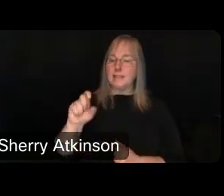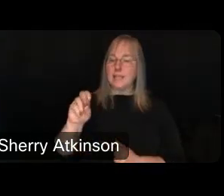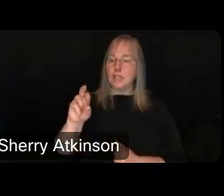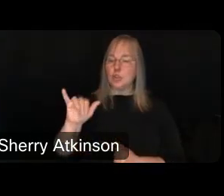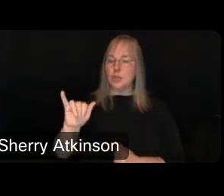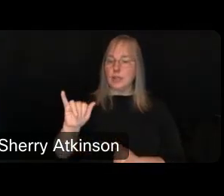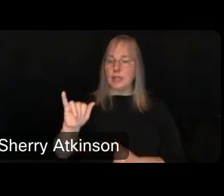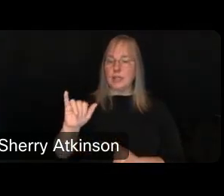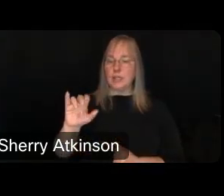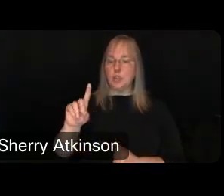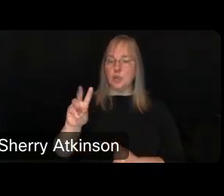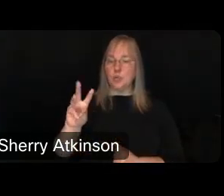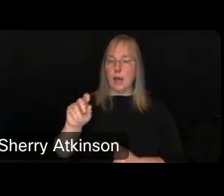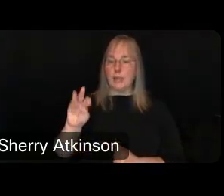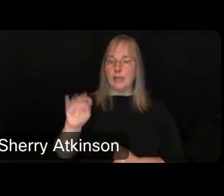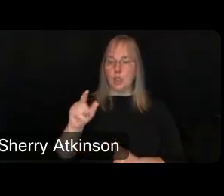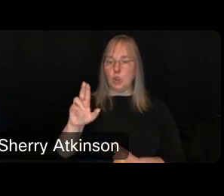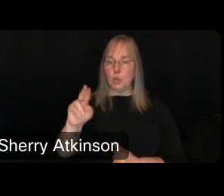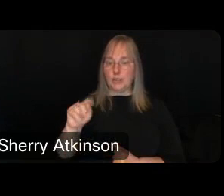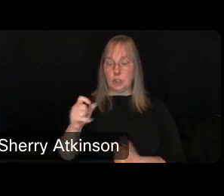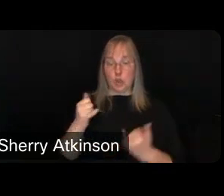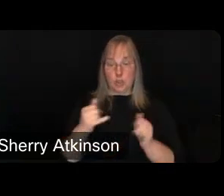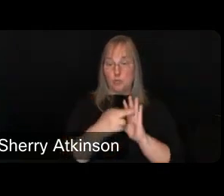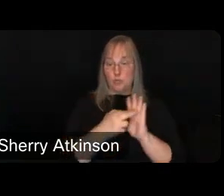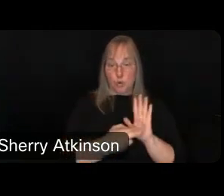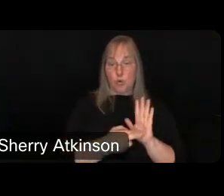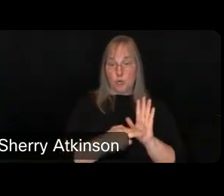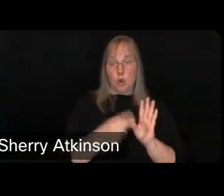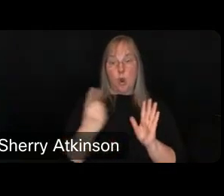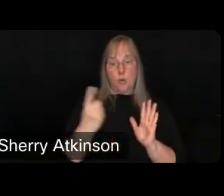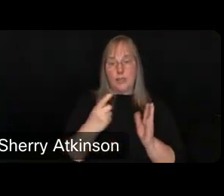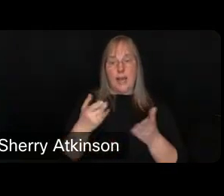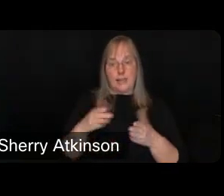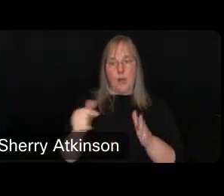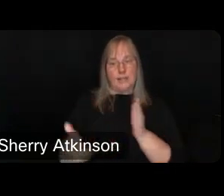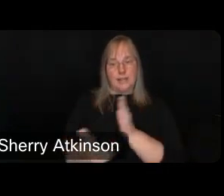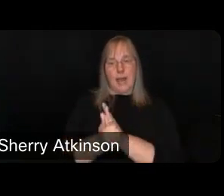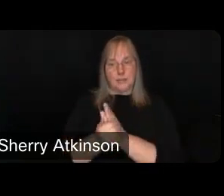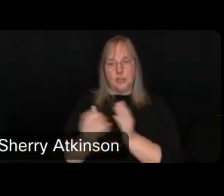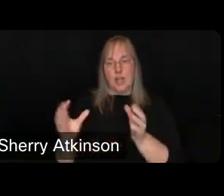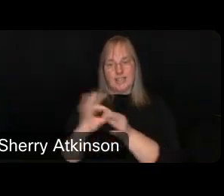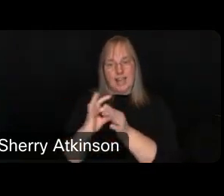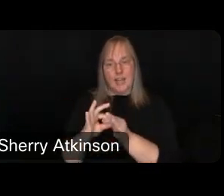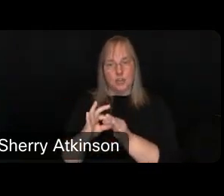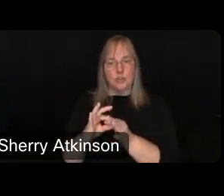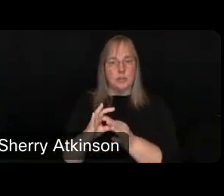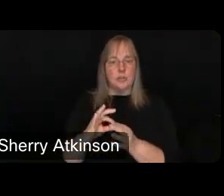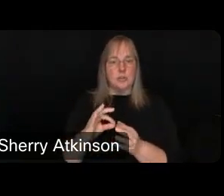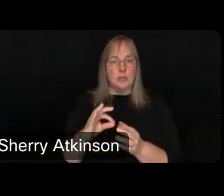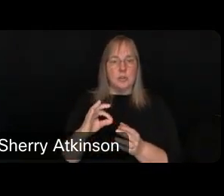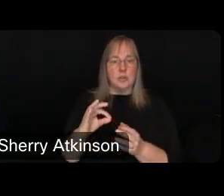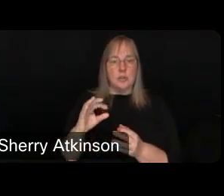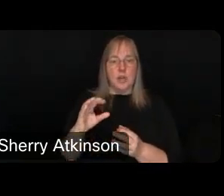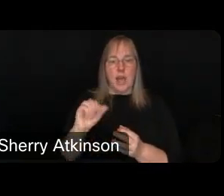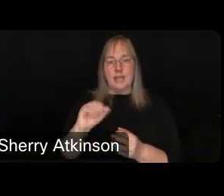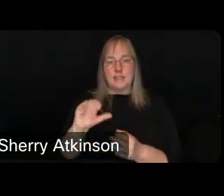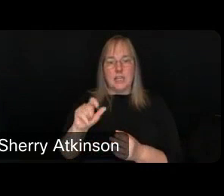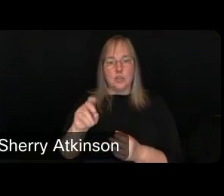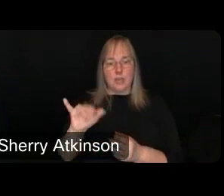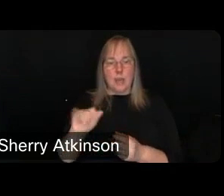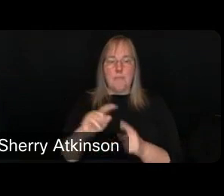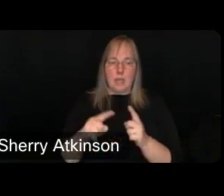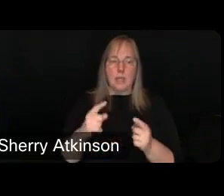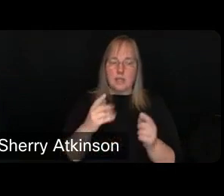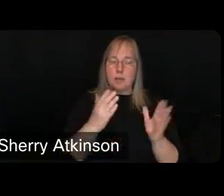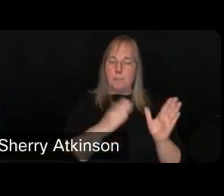our regulations only allow attached accessory dwelling units, but there is guidance in the plan that says that we should allow attached and detached accessory dwelling